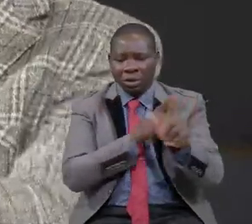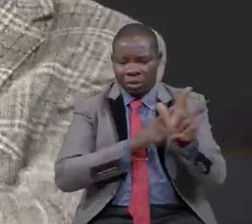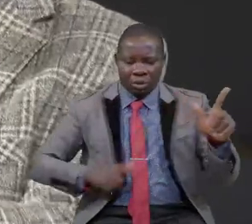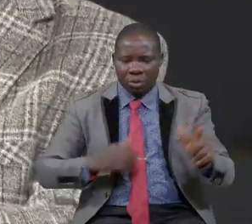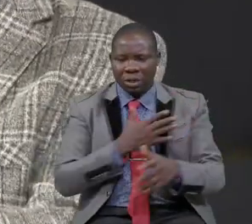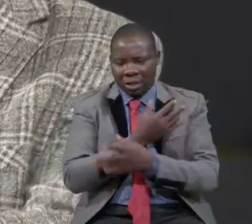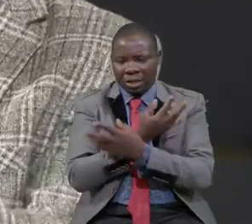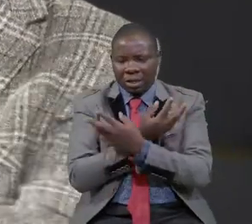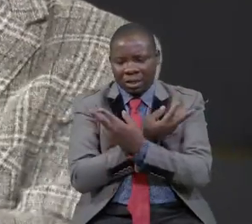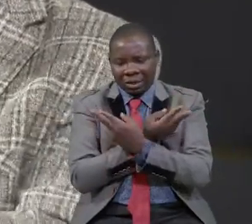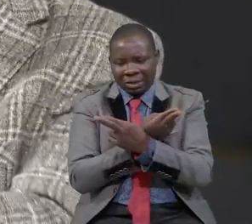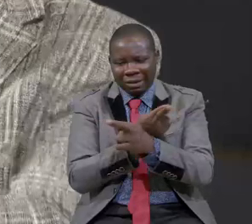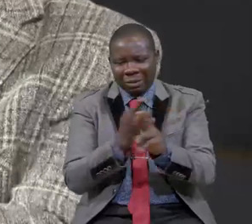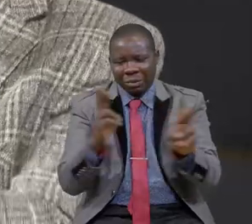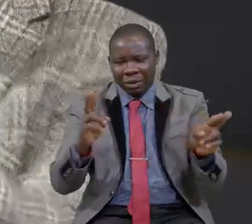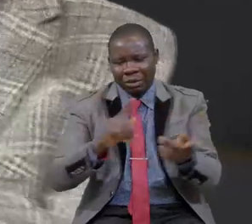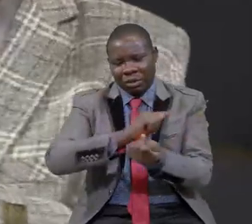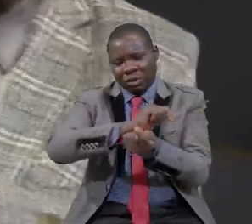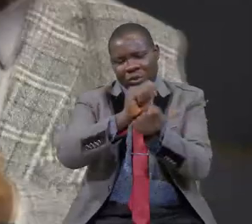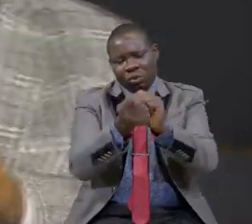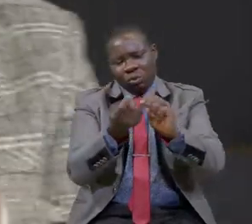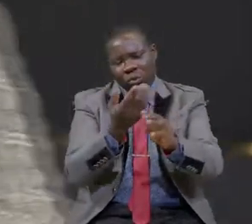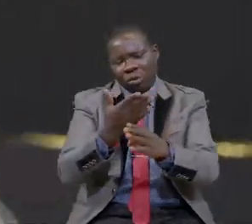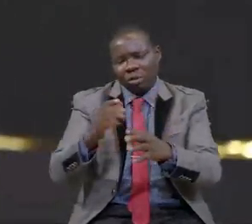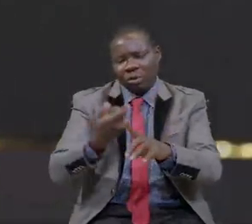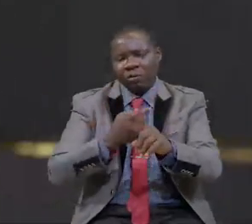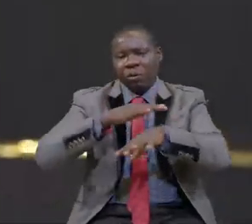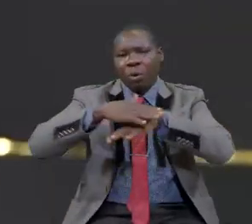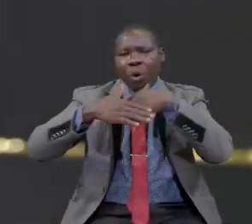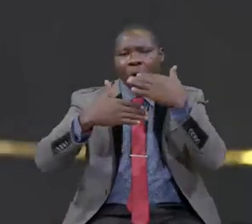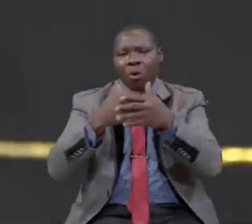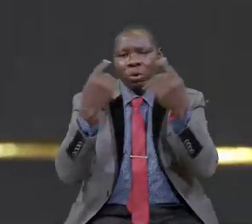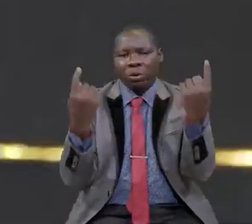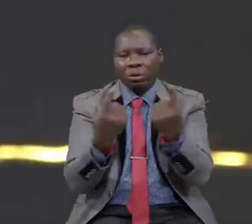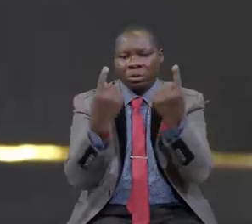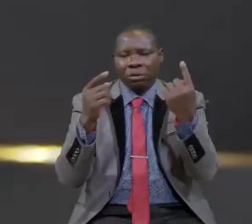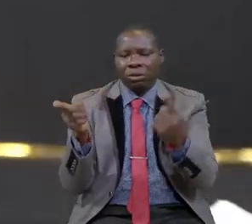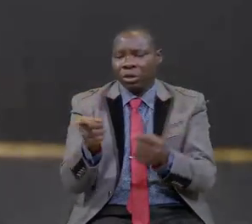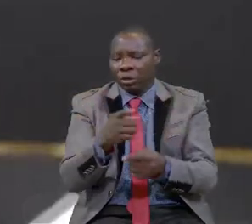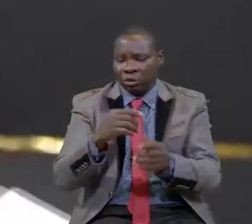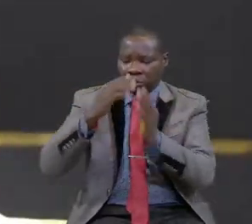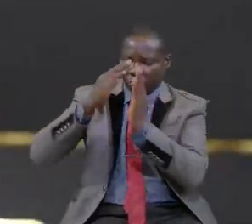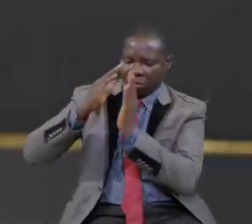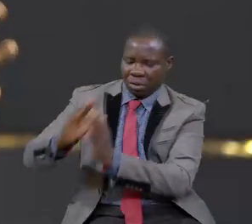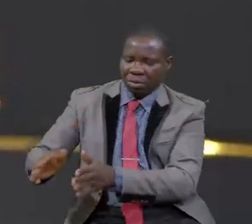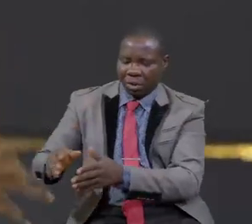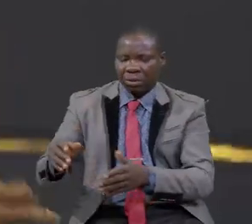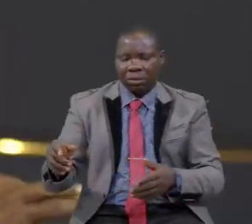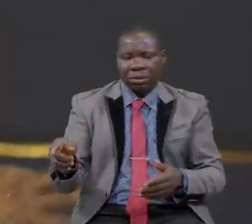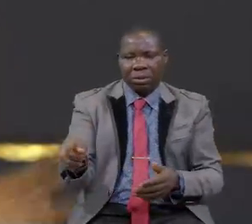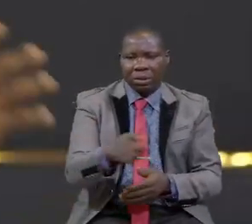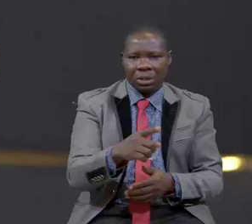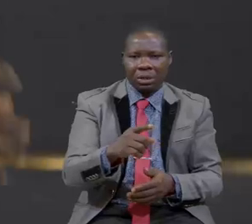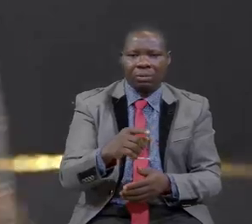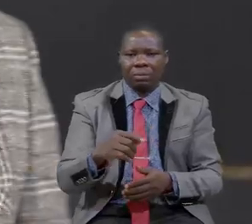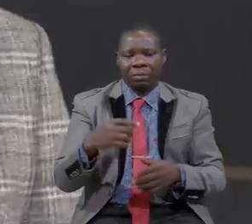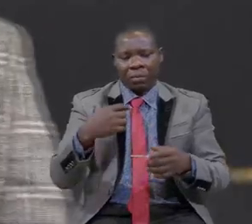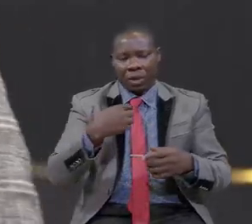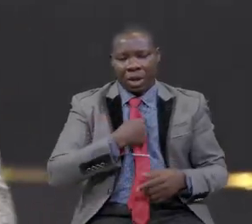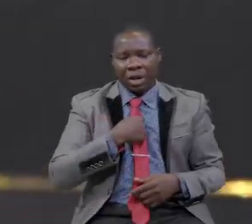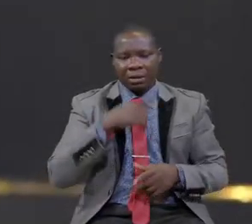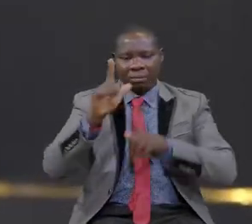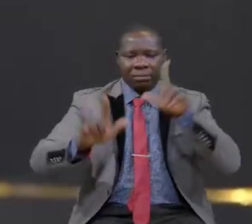from all iniquity. You abandon them. I abandon them. Say it, say it,